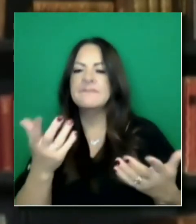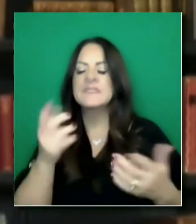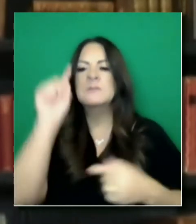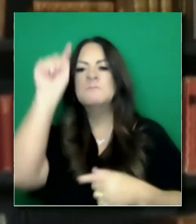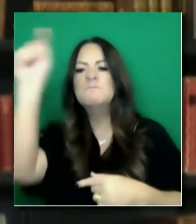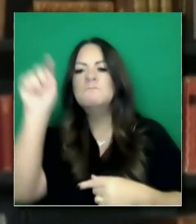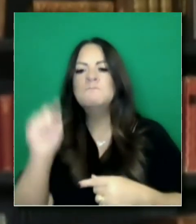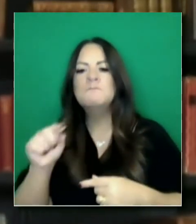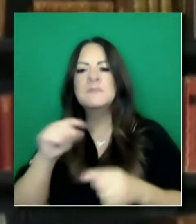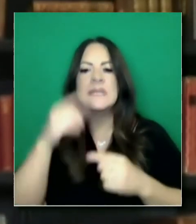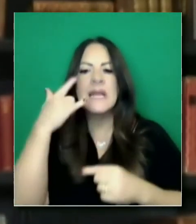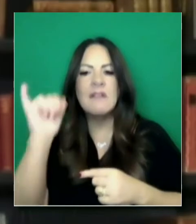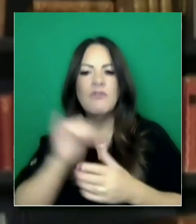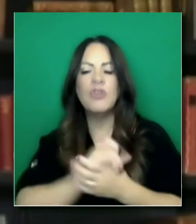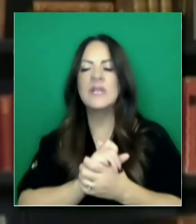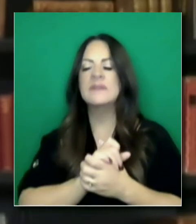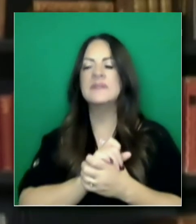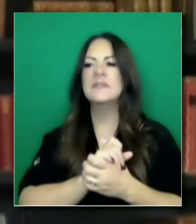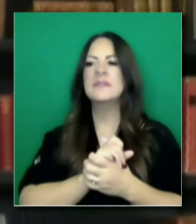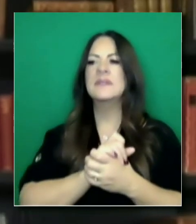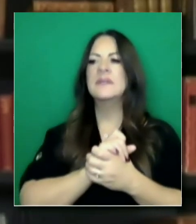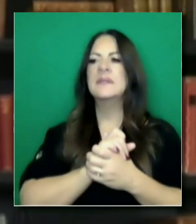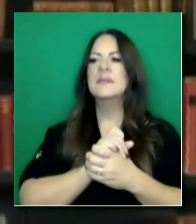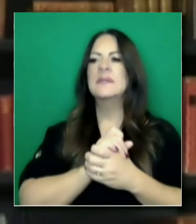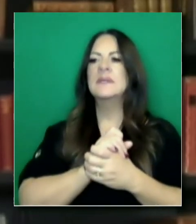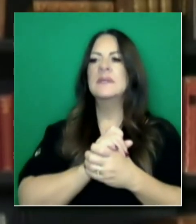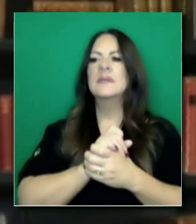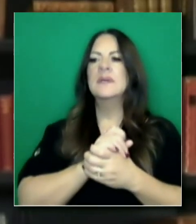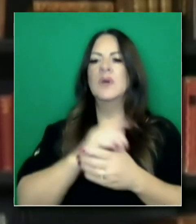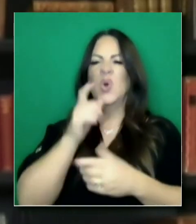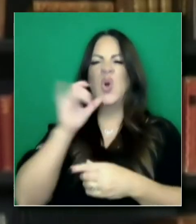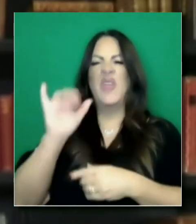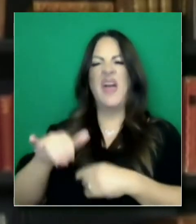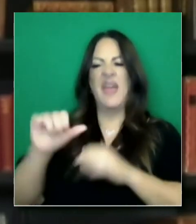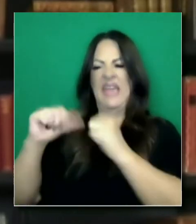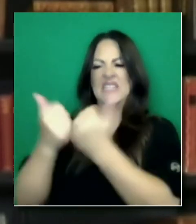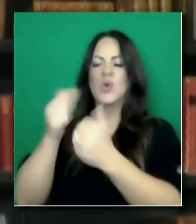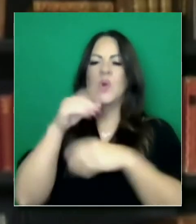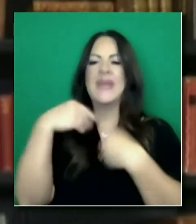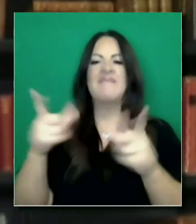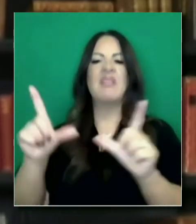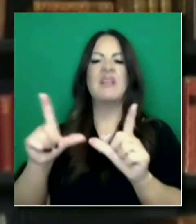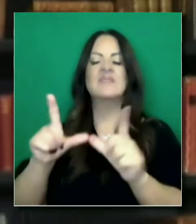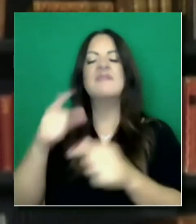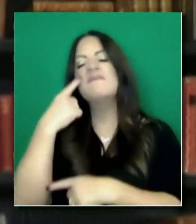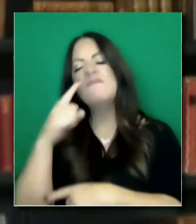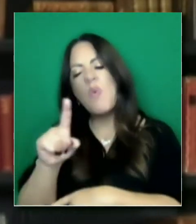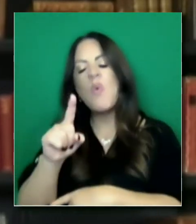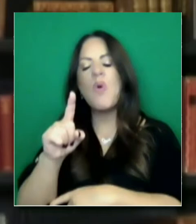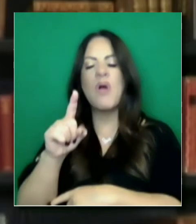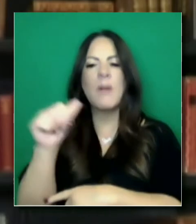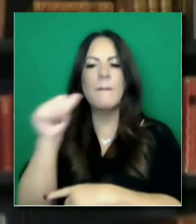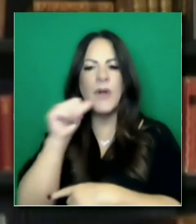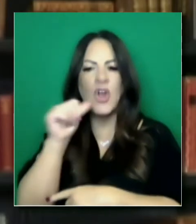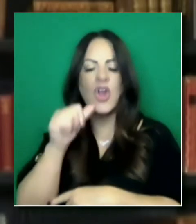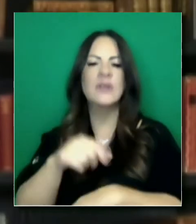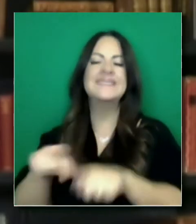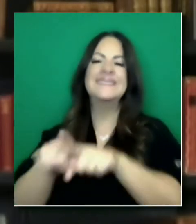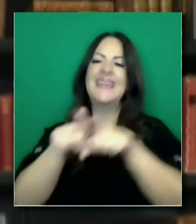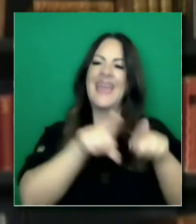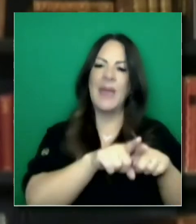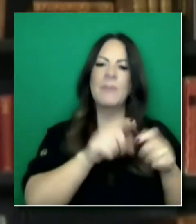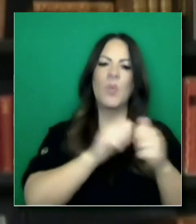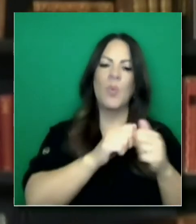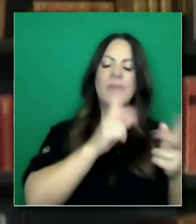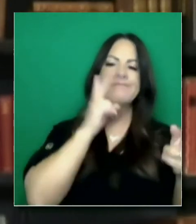are efforts at the state level, in addition to the Alcohol Beverage Control and OSHA, that go to the Board of Cosmetology and others that are doing exactly the